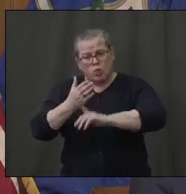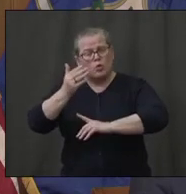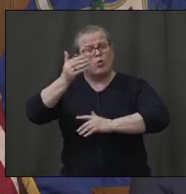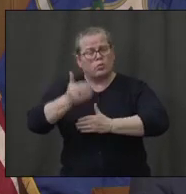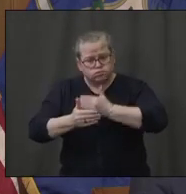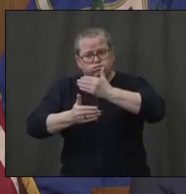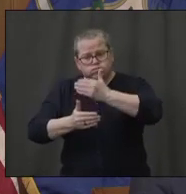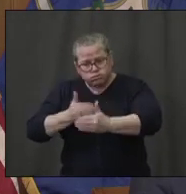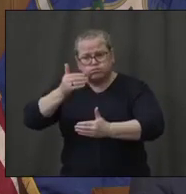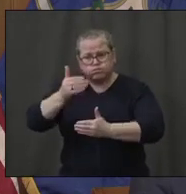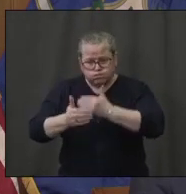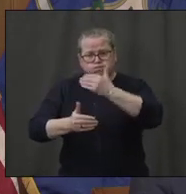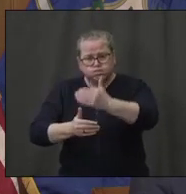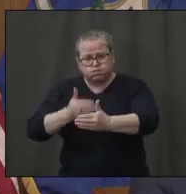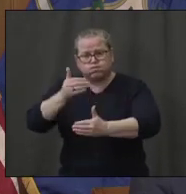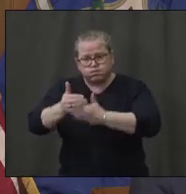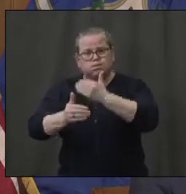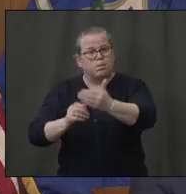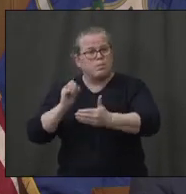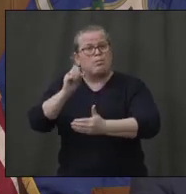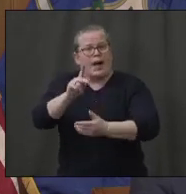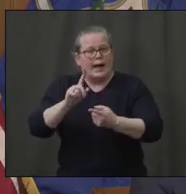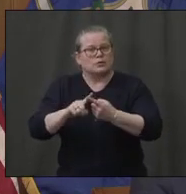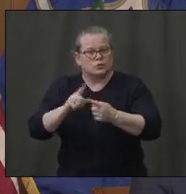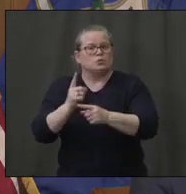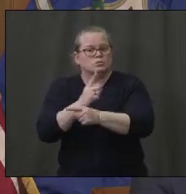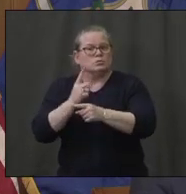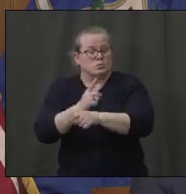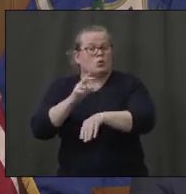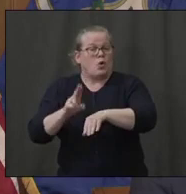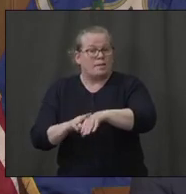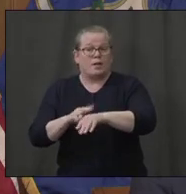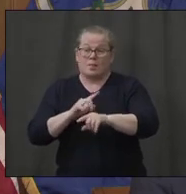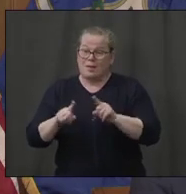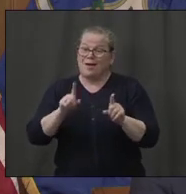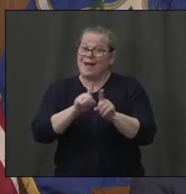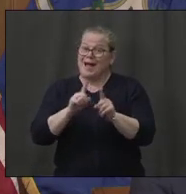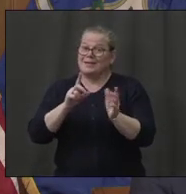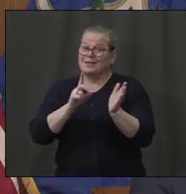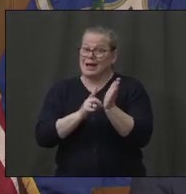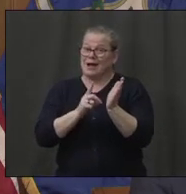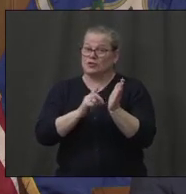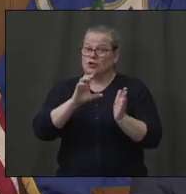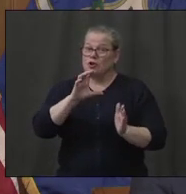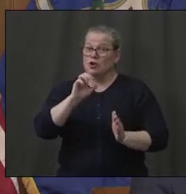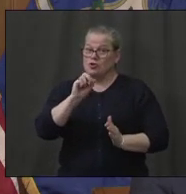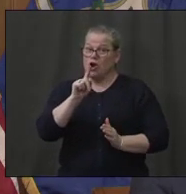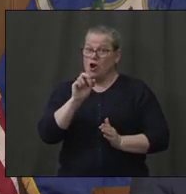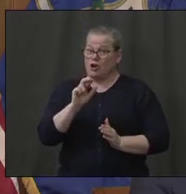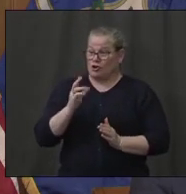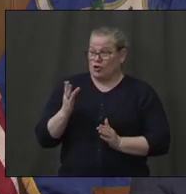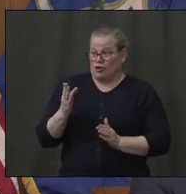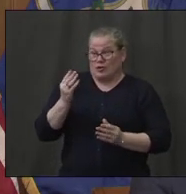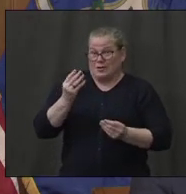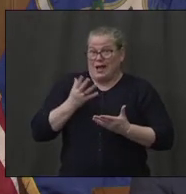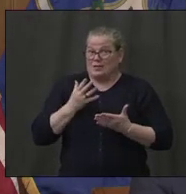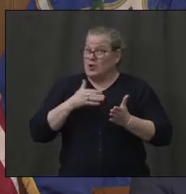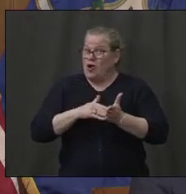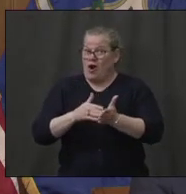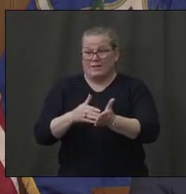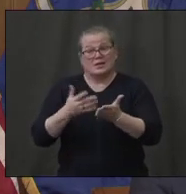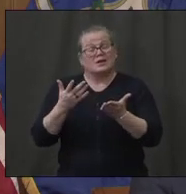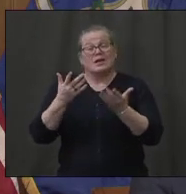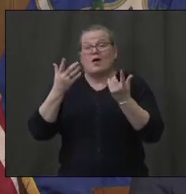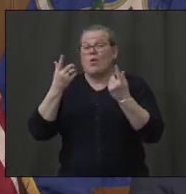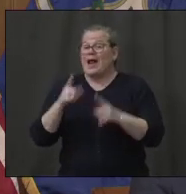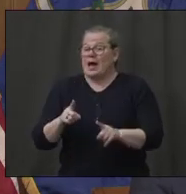life as normal. But the reality is, Dr. Carter reminds me often, no one really knows at this point, what those actions will look like. And China, as